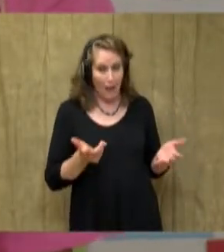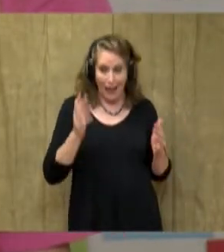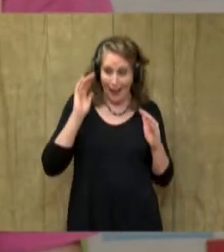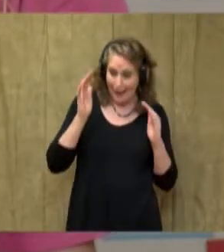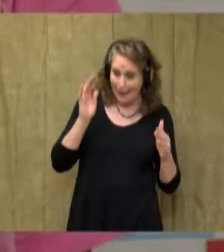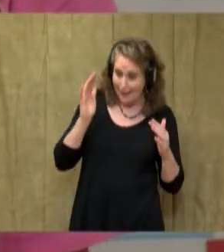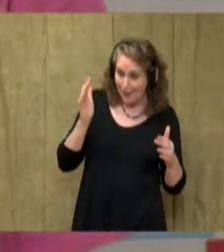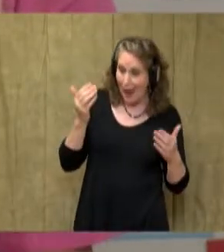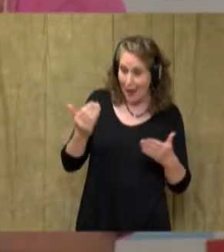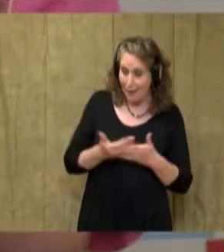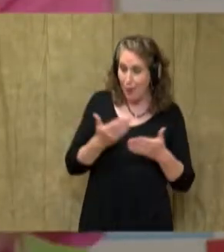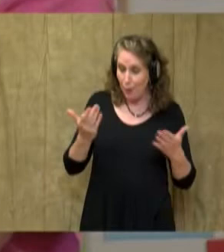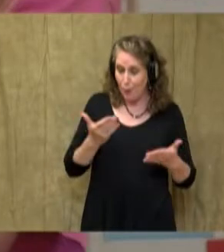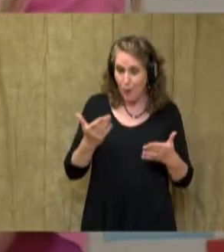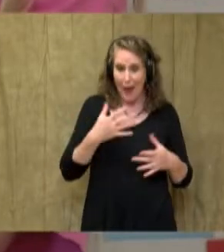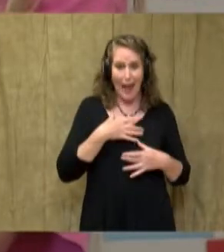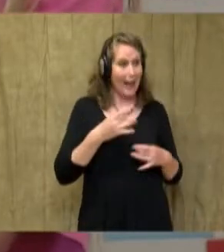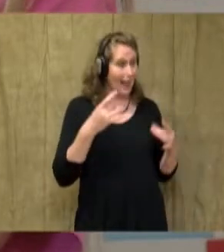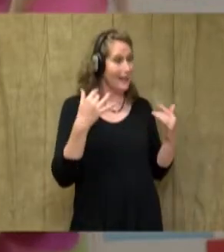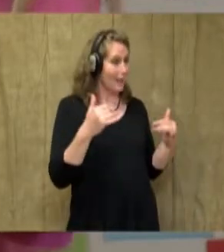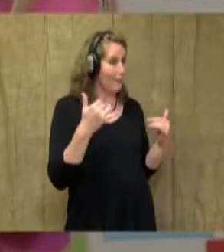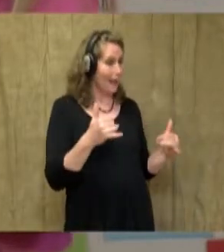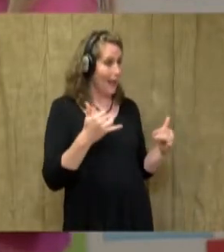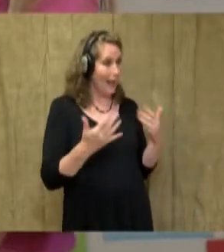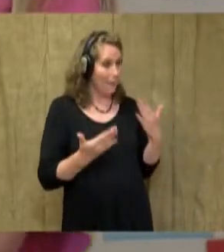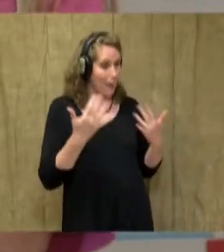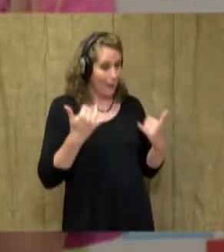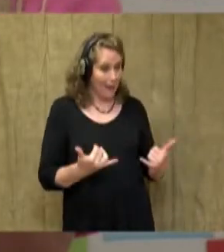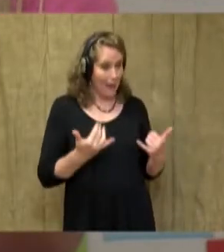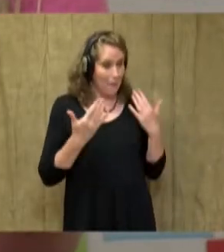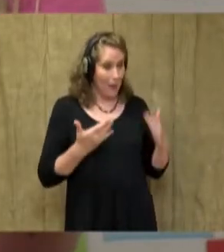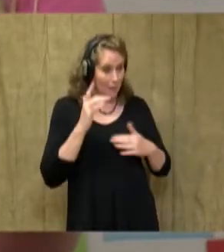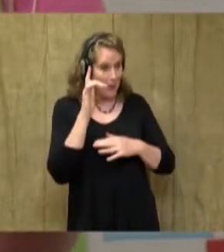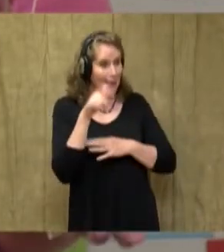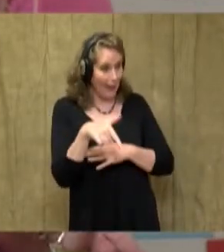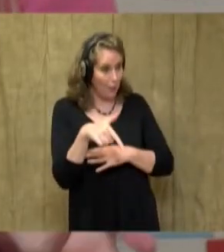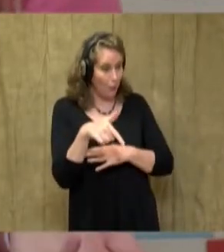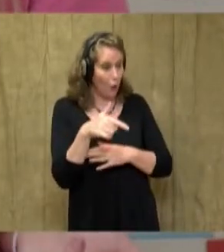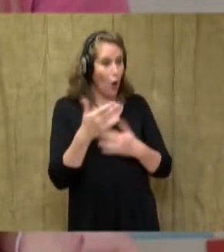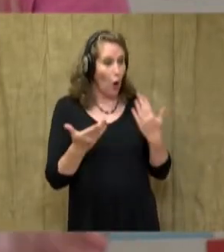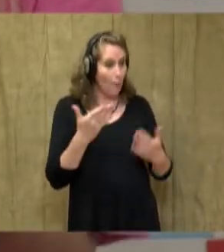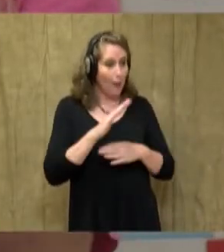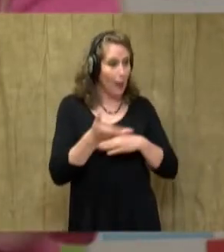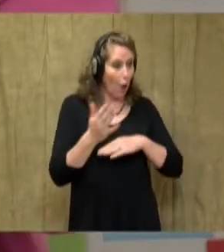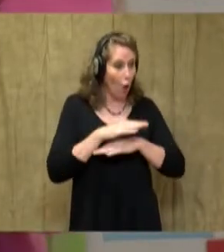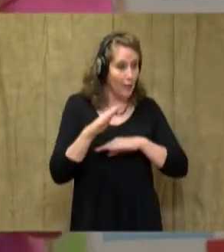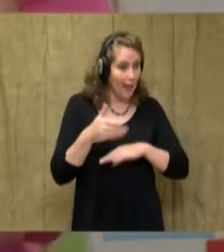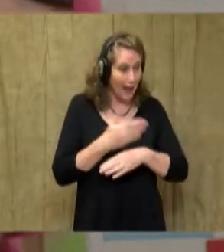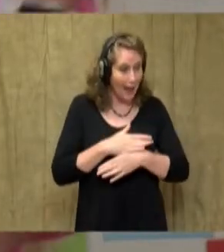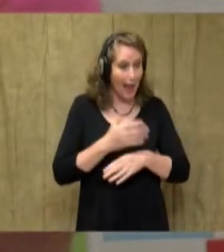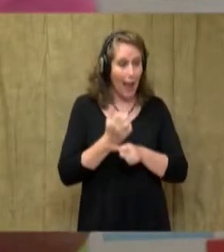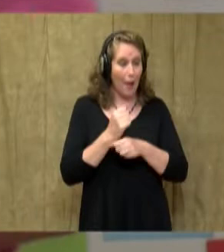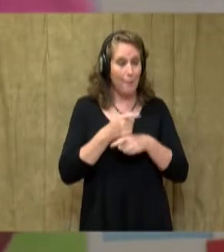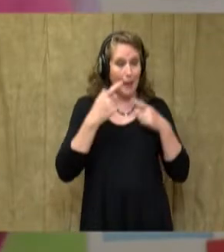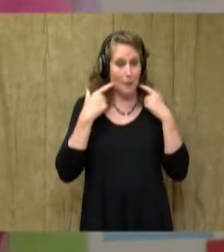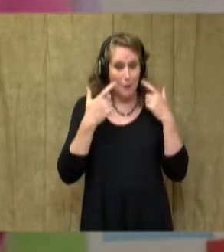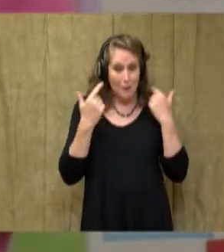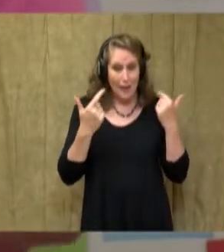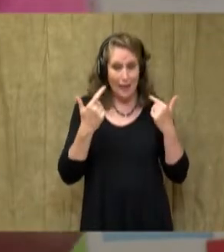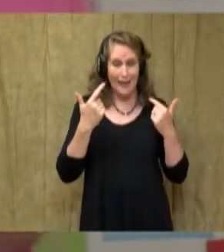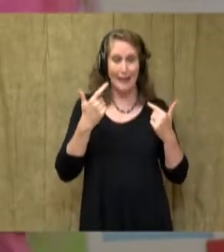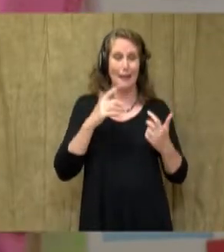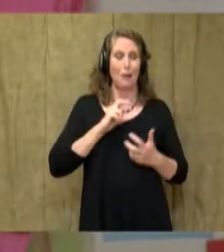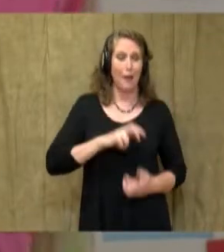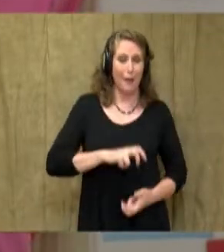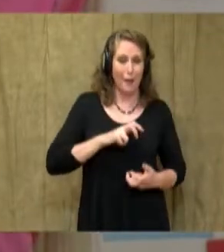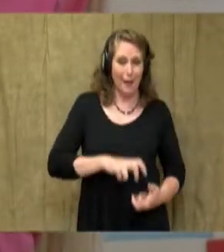Hello, I'm new here and I'd like to play. Maybe now, maybe later, or even all day. I'll make you chuckle deep down